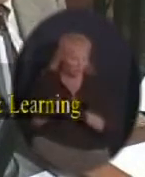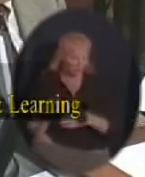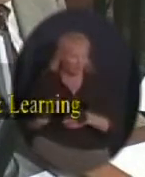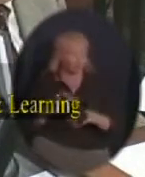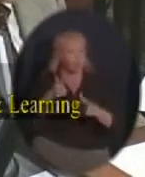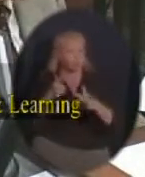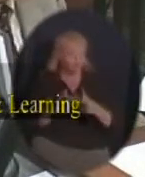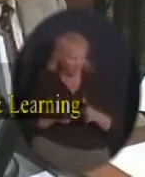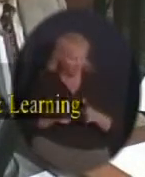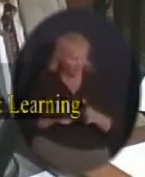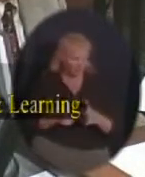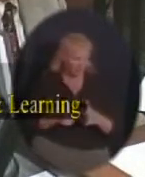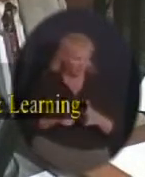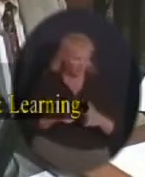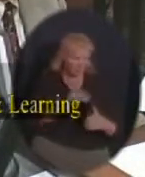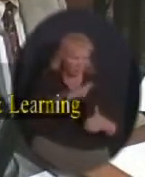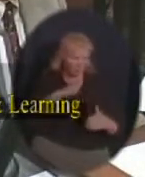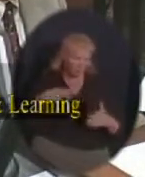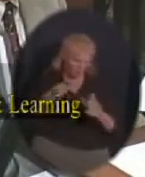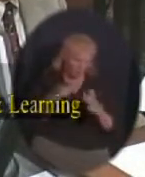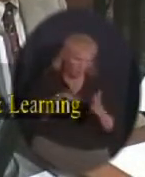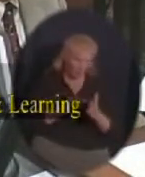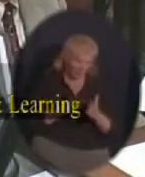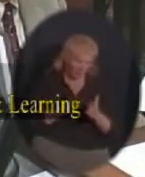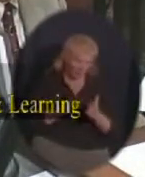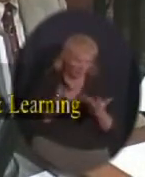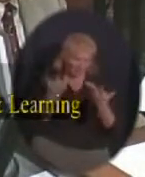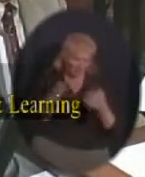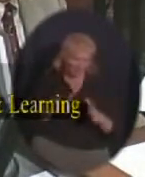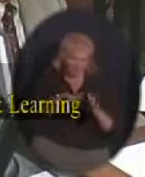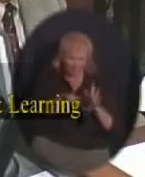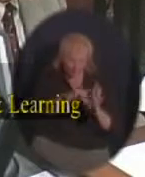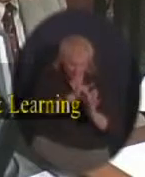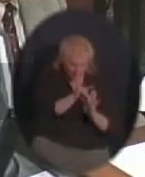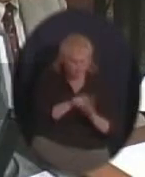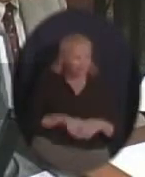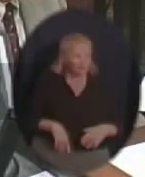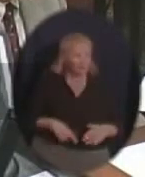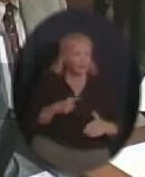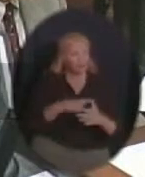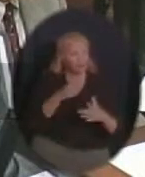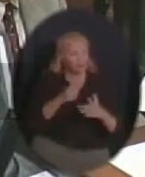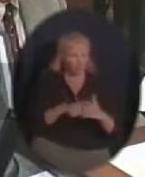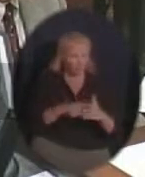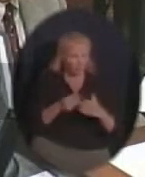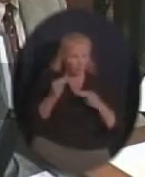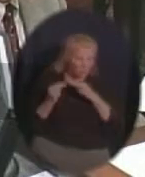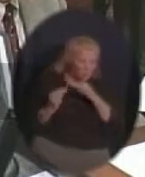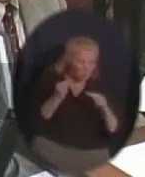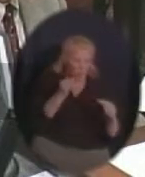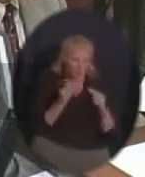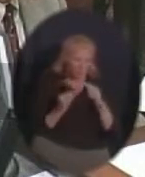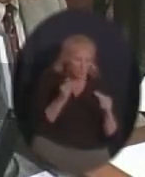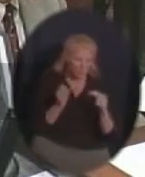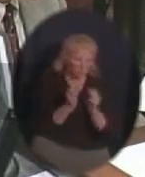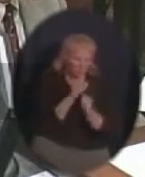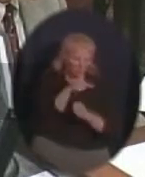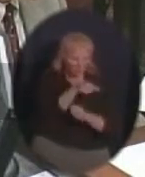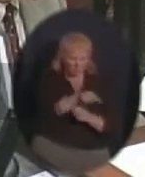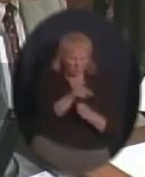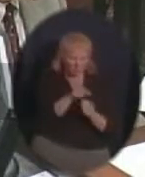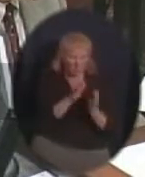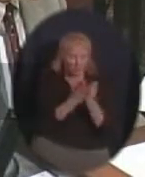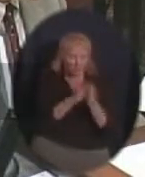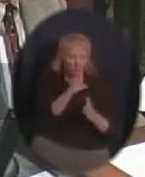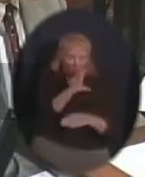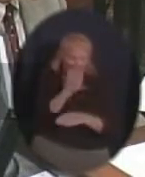been selected by the board policy that's outlined in the board policy, then we go into negotiations. We discuss with those textbook